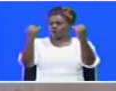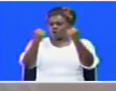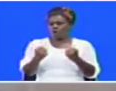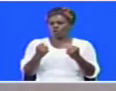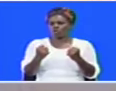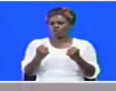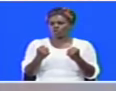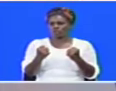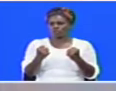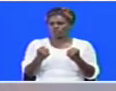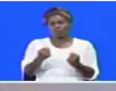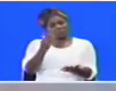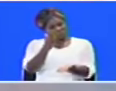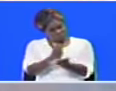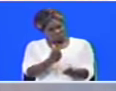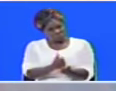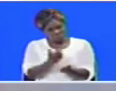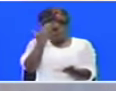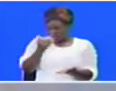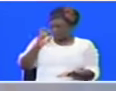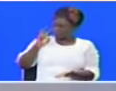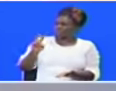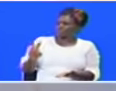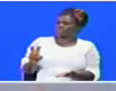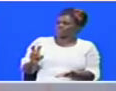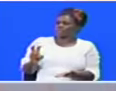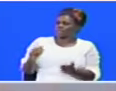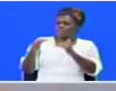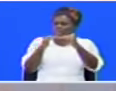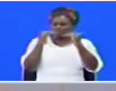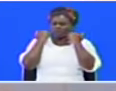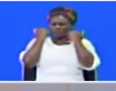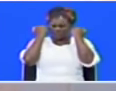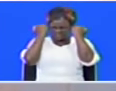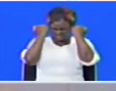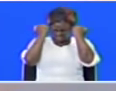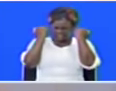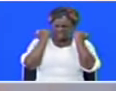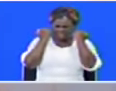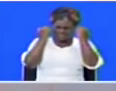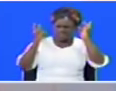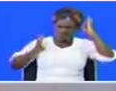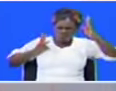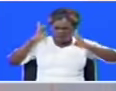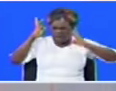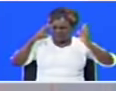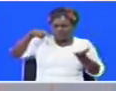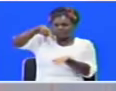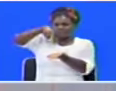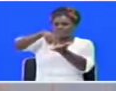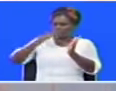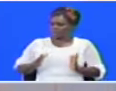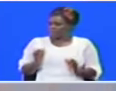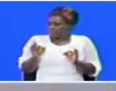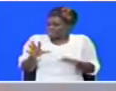Jubilee. This is true, and that is why you are seeing the level of anxiety of all the aspirants, because they are